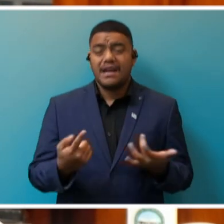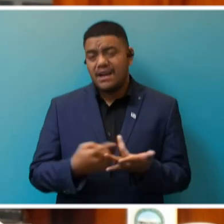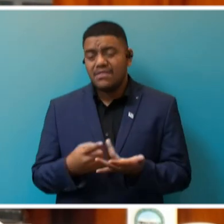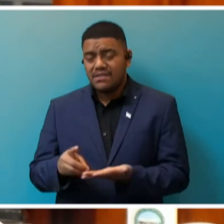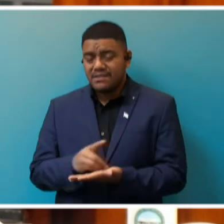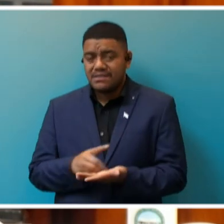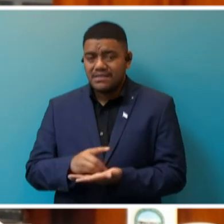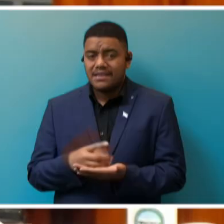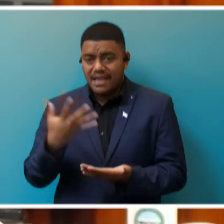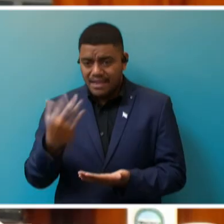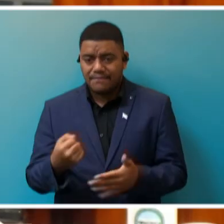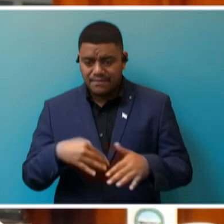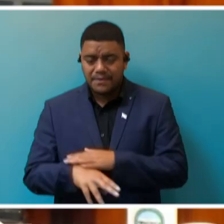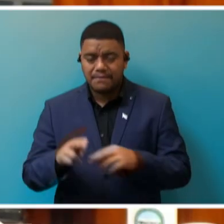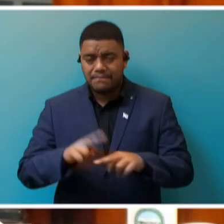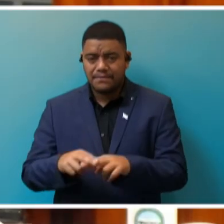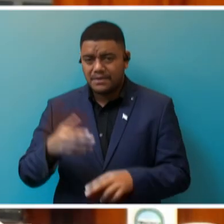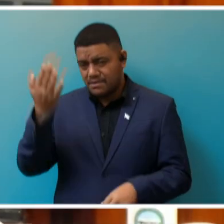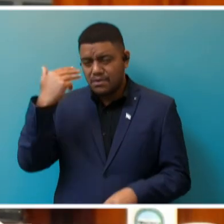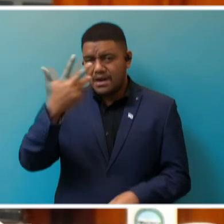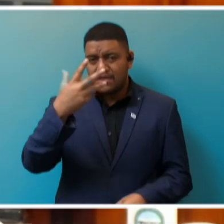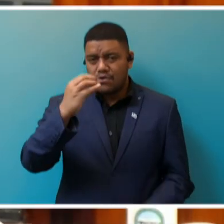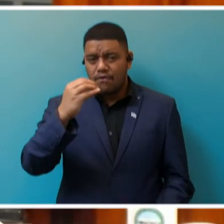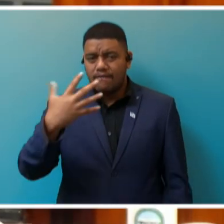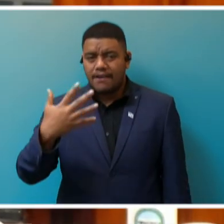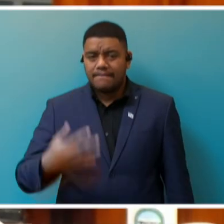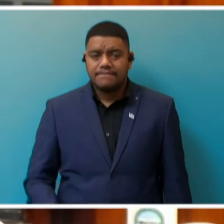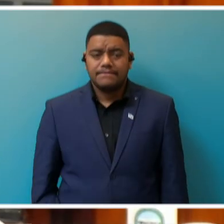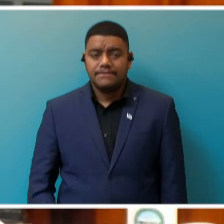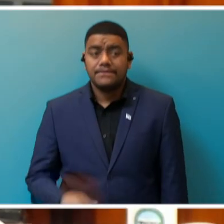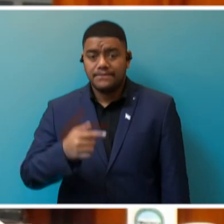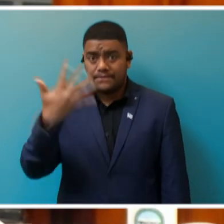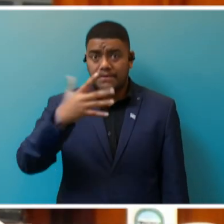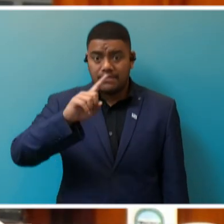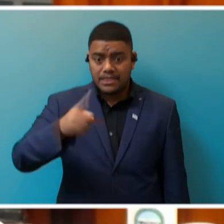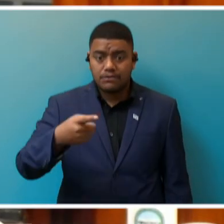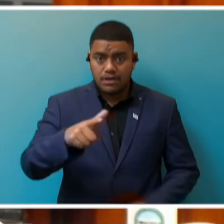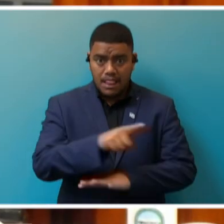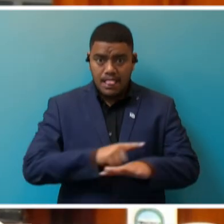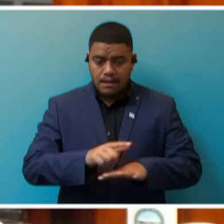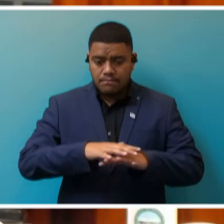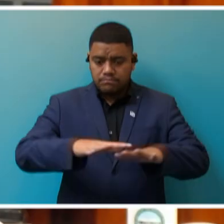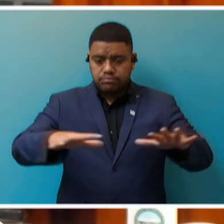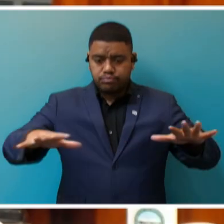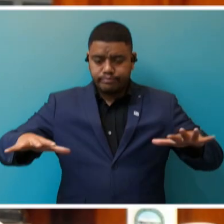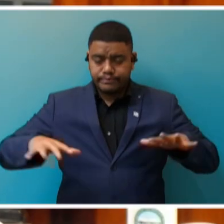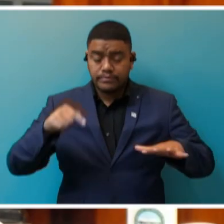were around at the time. And so this 15,000 acres was